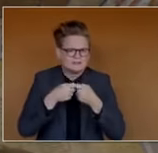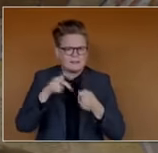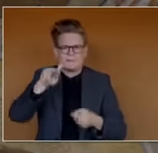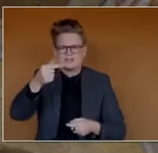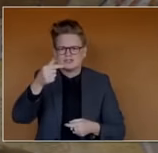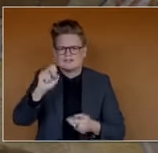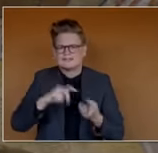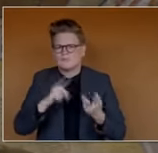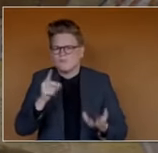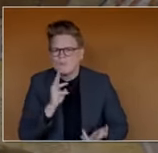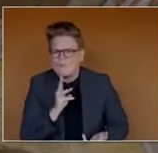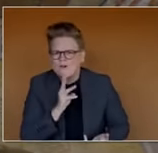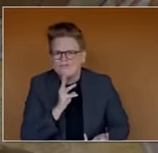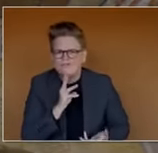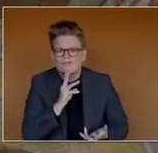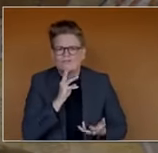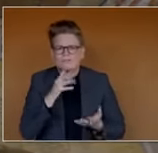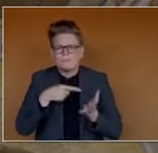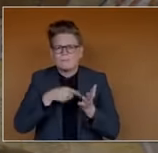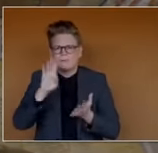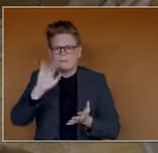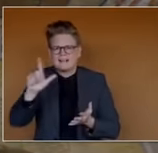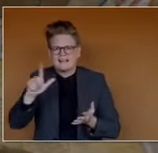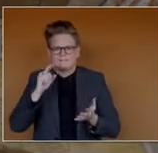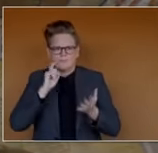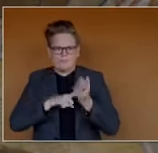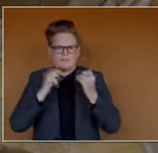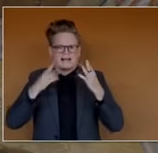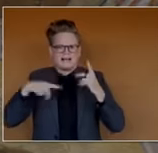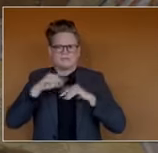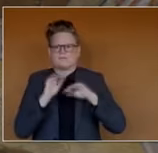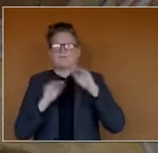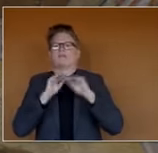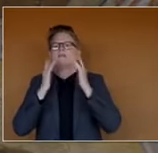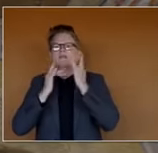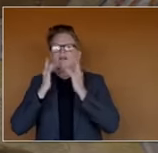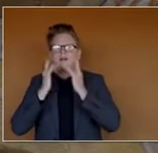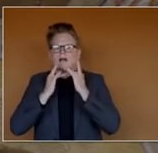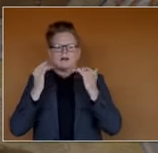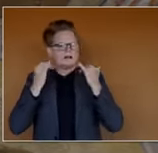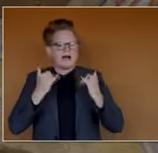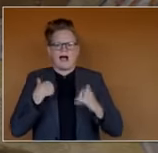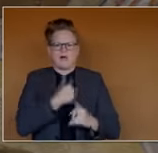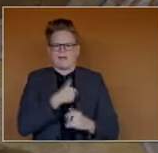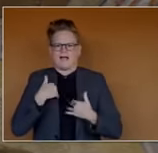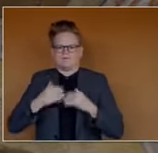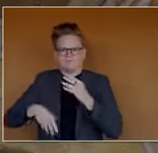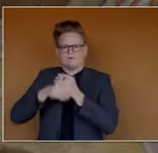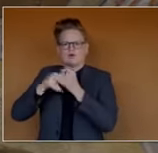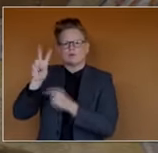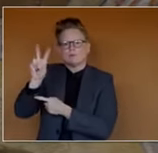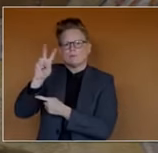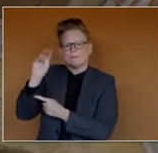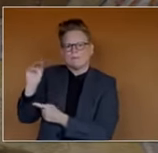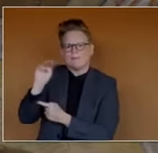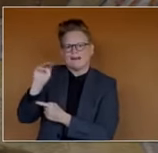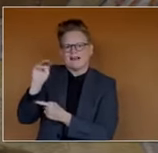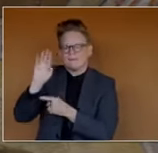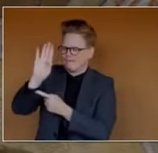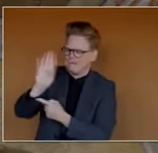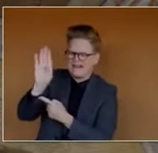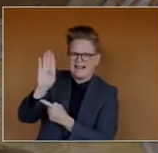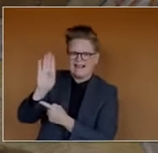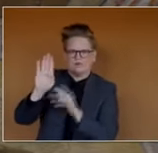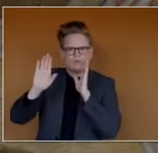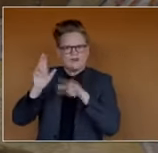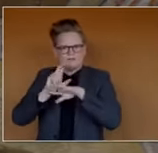real. So today we're announcing $2 billion of direct relief to pay down utility expenses, to pay